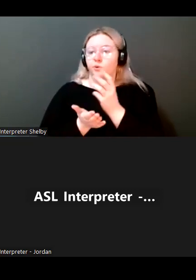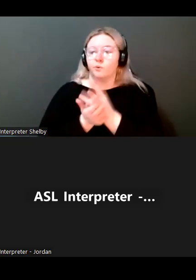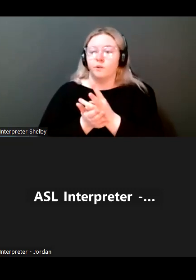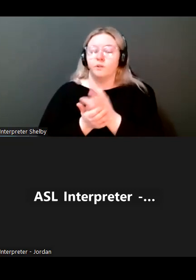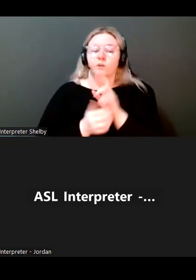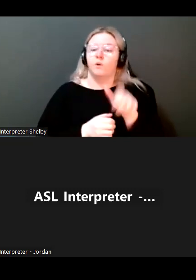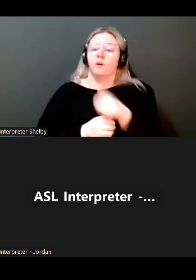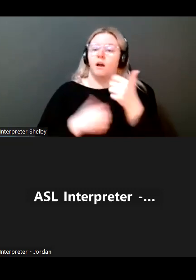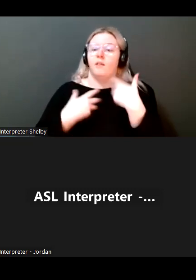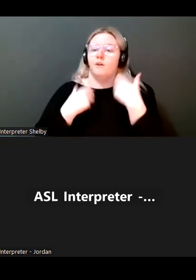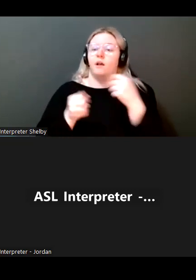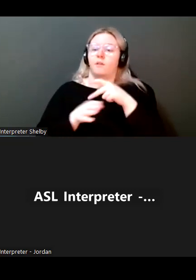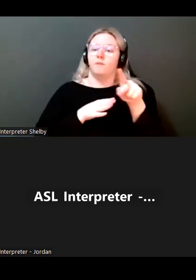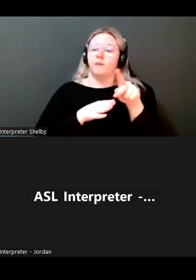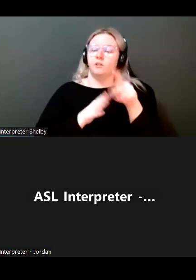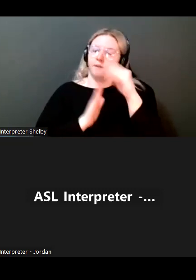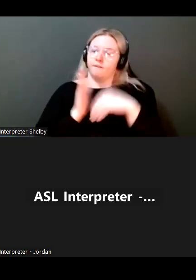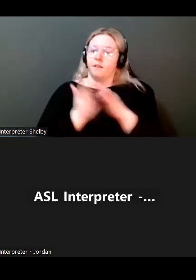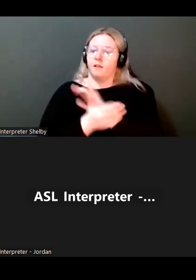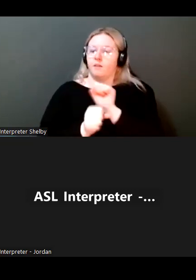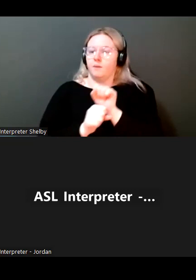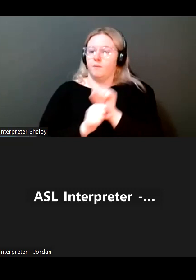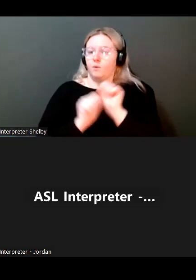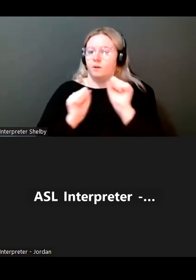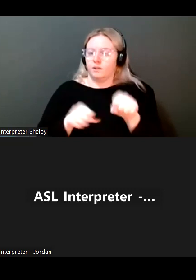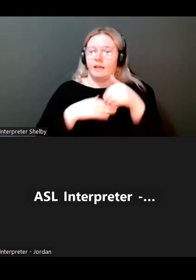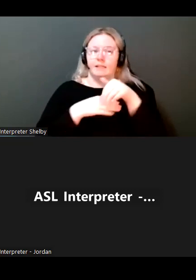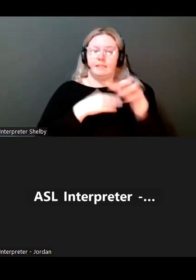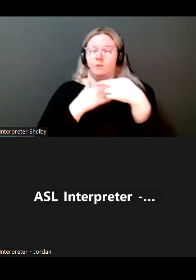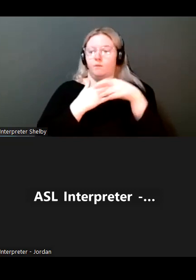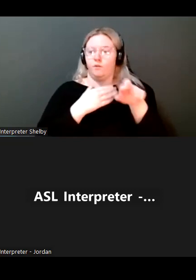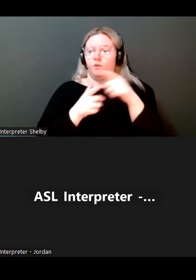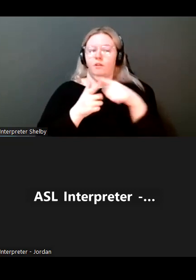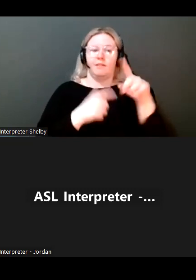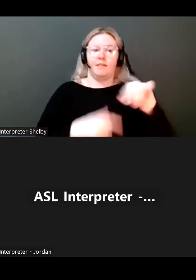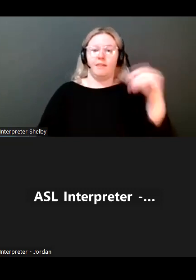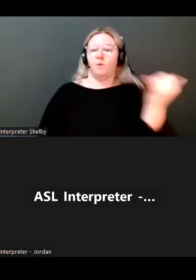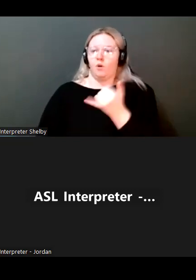other health professional fill out the paper referral form, and someone will call you and get back to you.